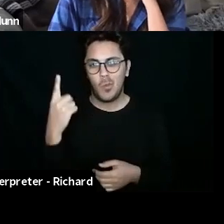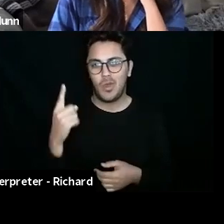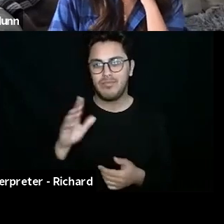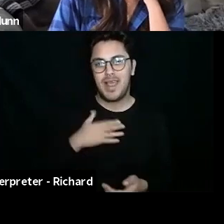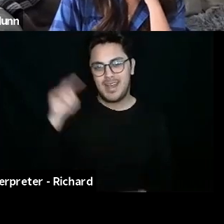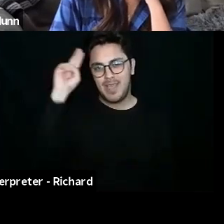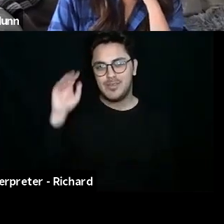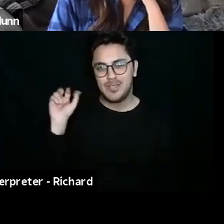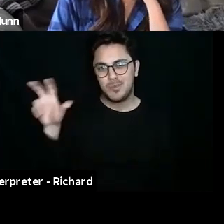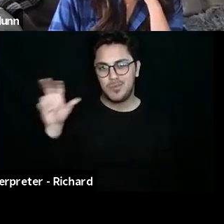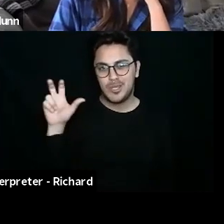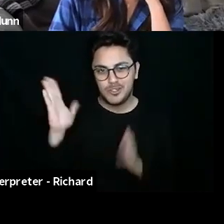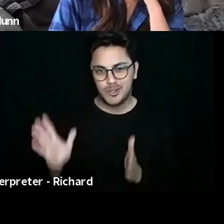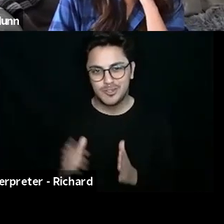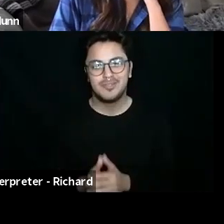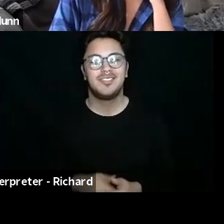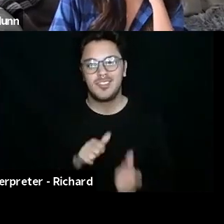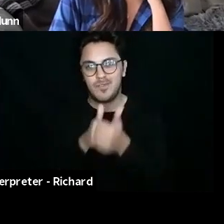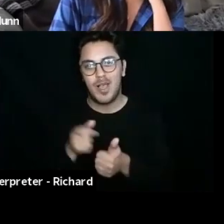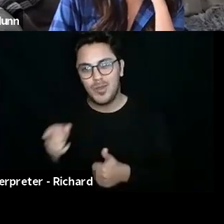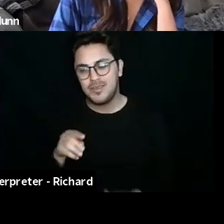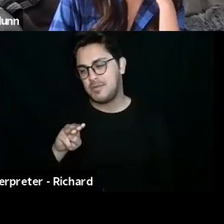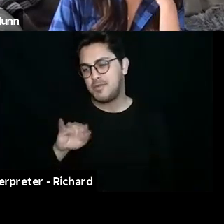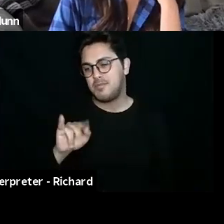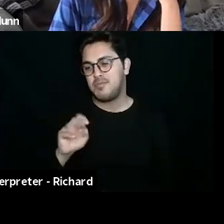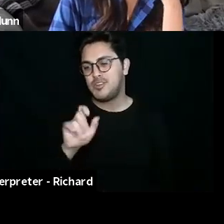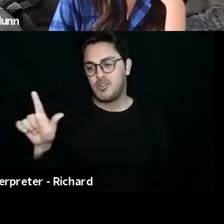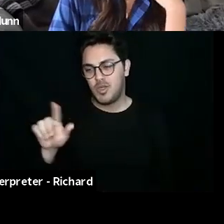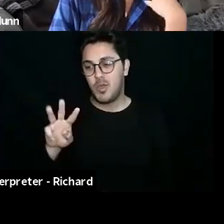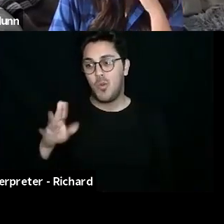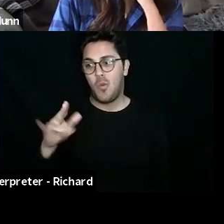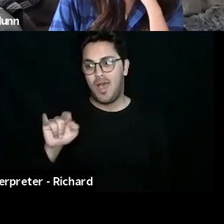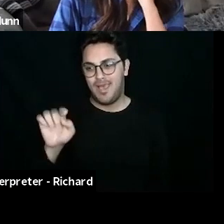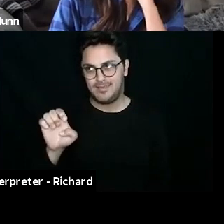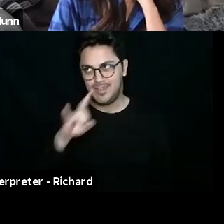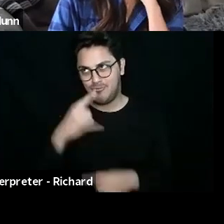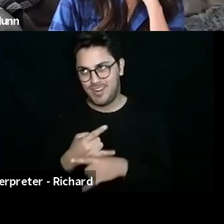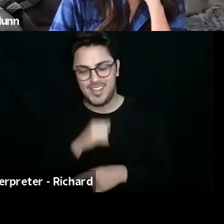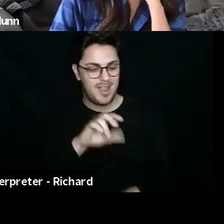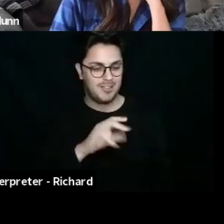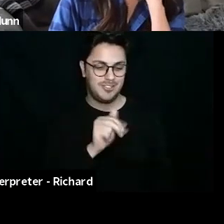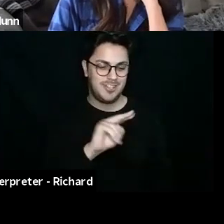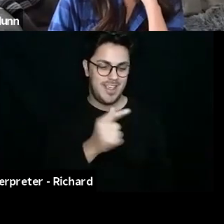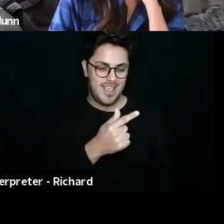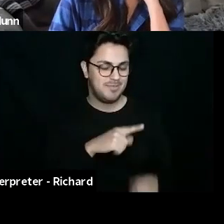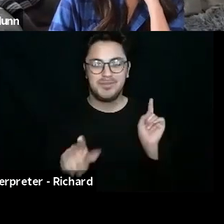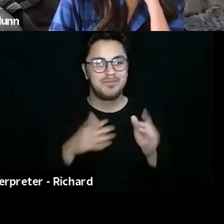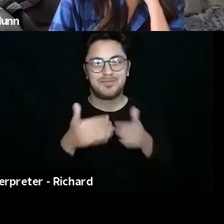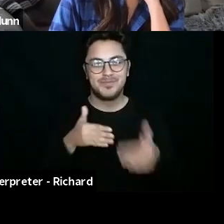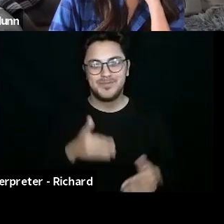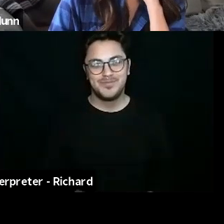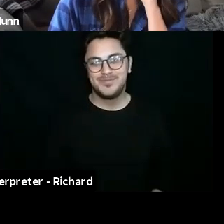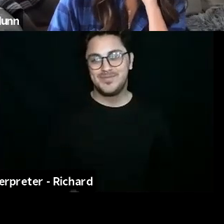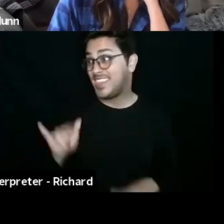Dodgers. You should all follow him. His name's Mitchell White, ironically, not Chang. But, that's exciting. I